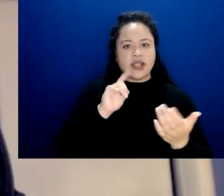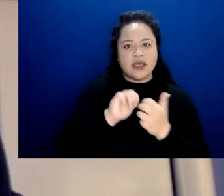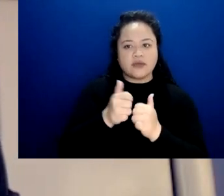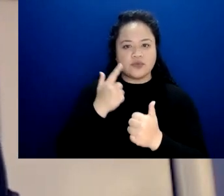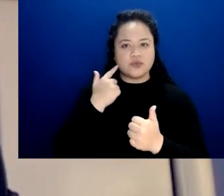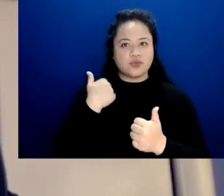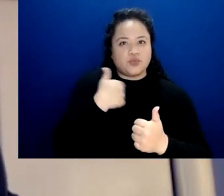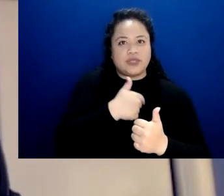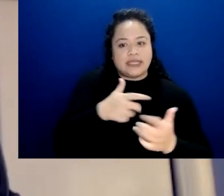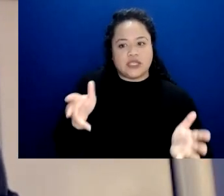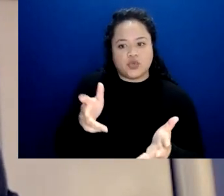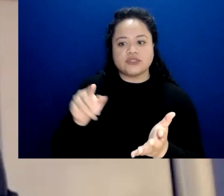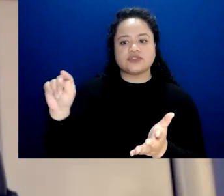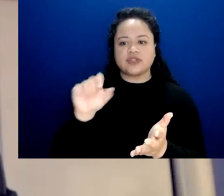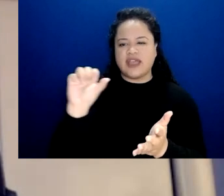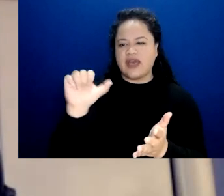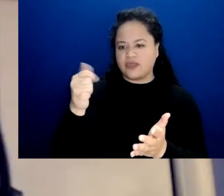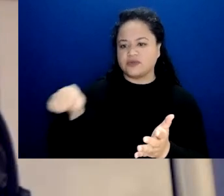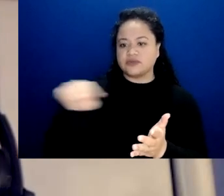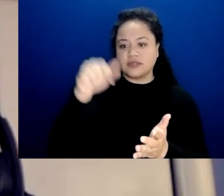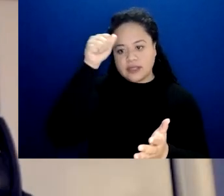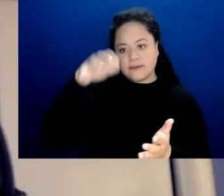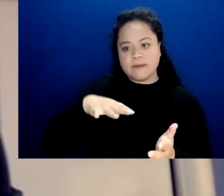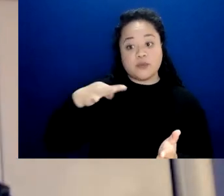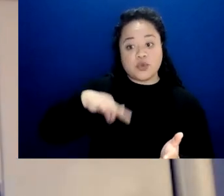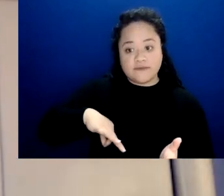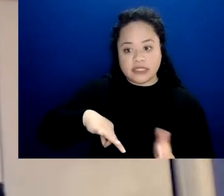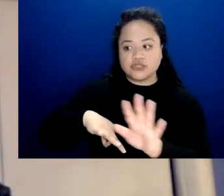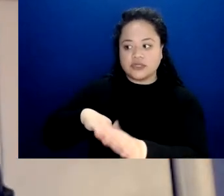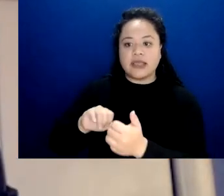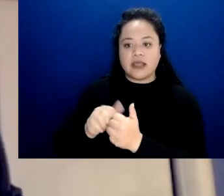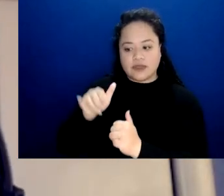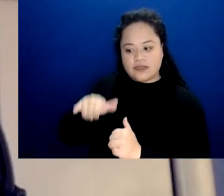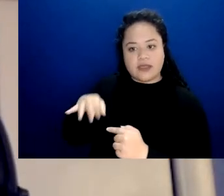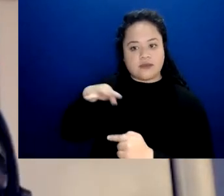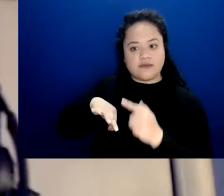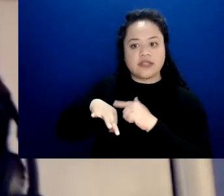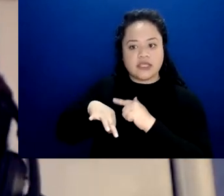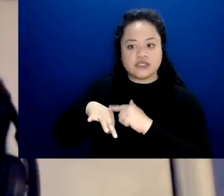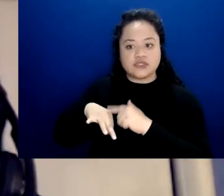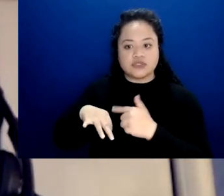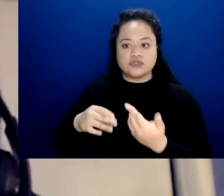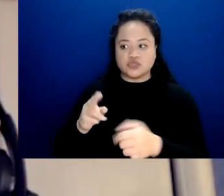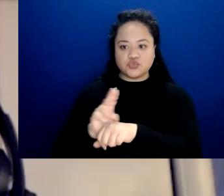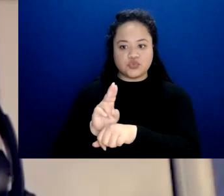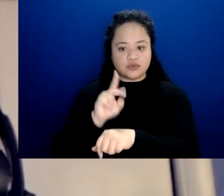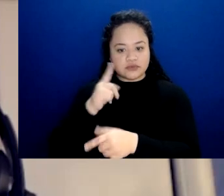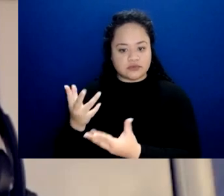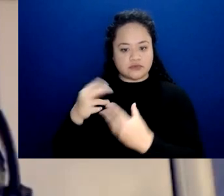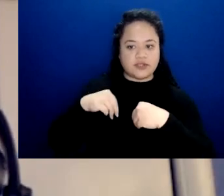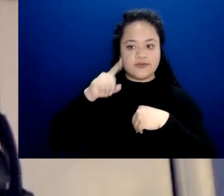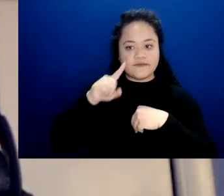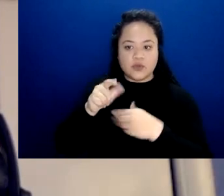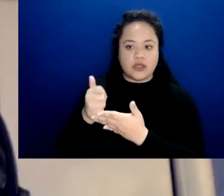utilize their male privilege in a way that is addressing harm, preventing violence, and holding ourselves accountable for the times